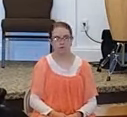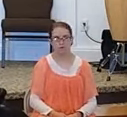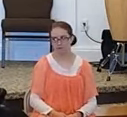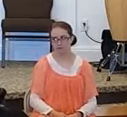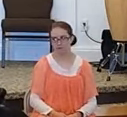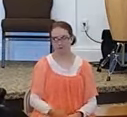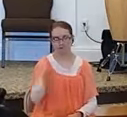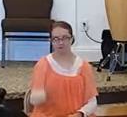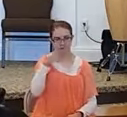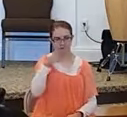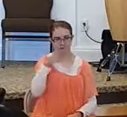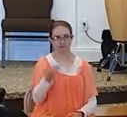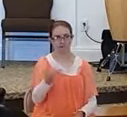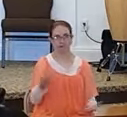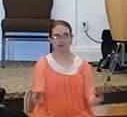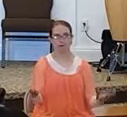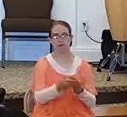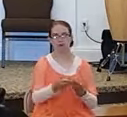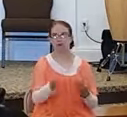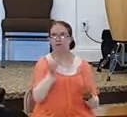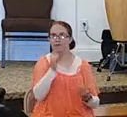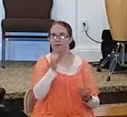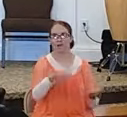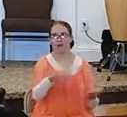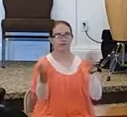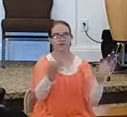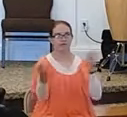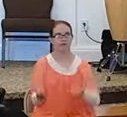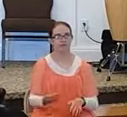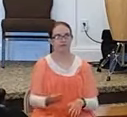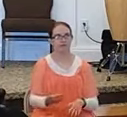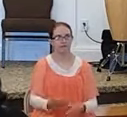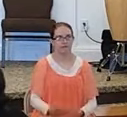That's why they said, if you had been here, he wouldn't have died.